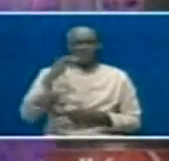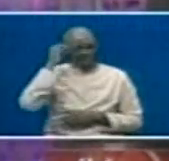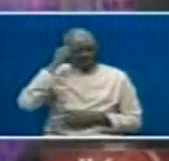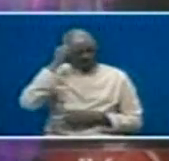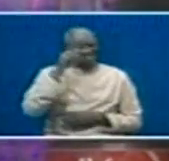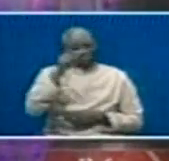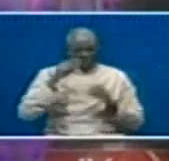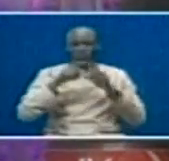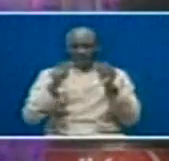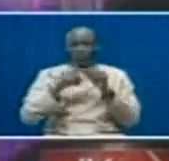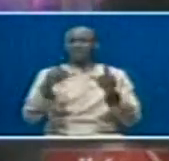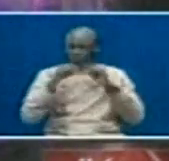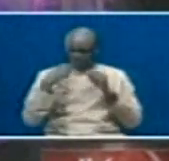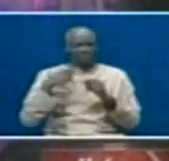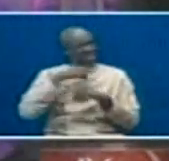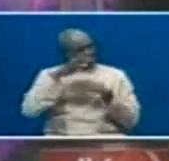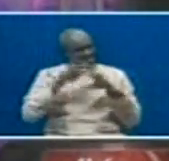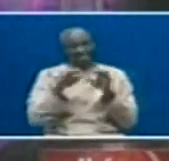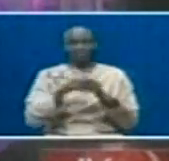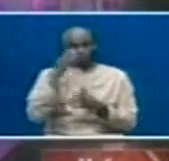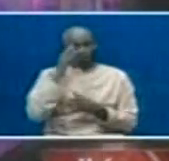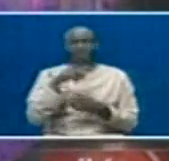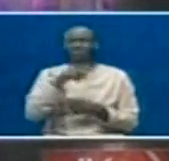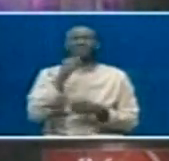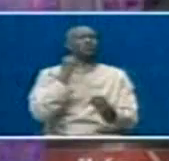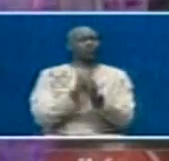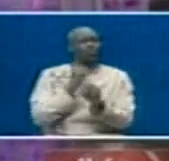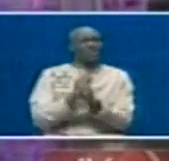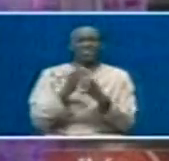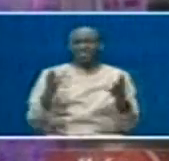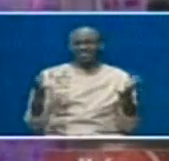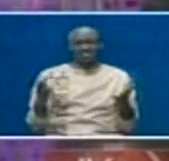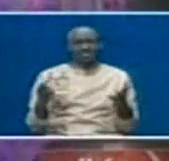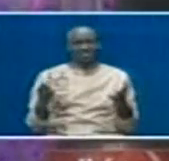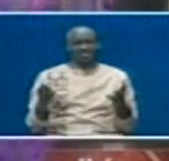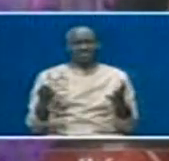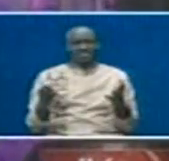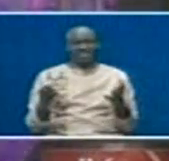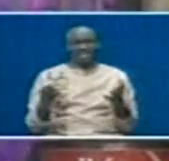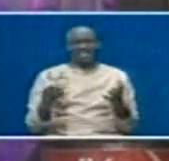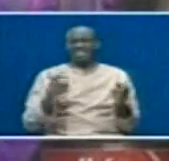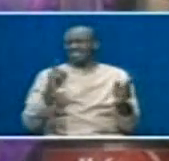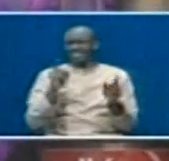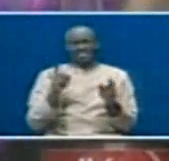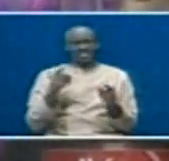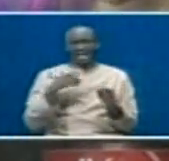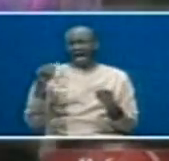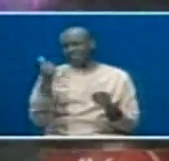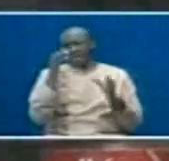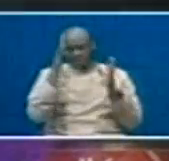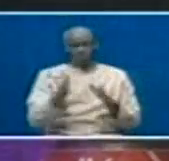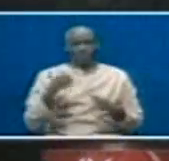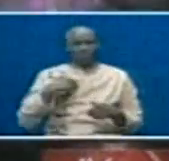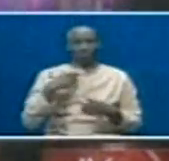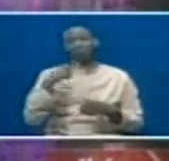it from Ali. Wow. Ali used to do things that a normal human being would be very, now I don't want